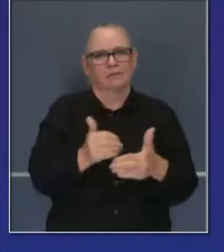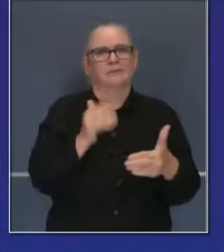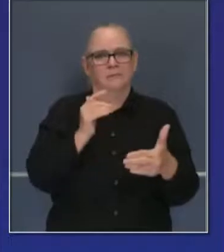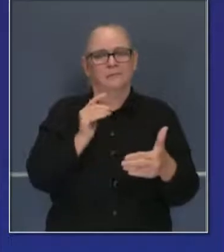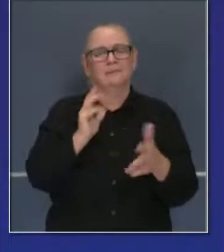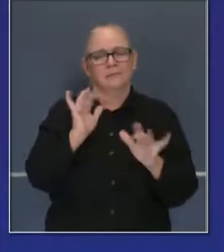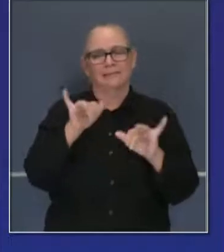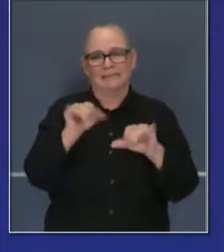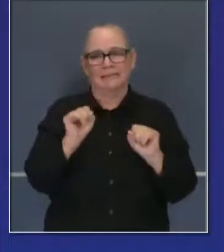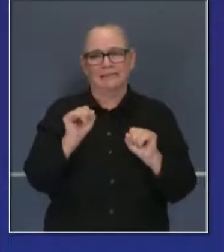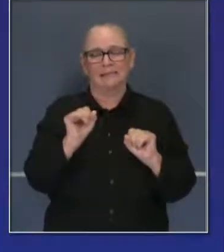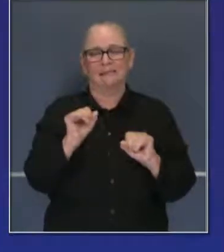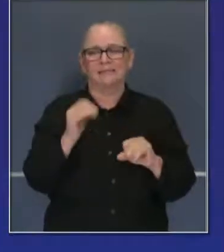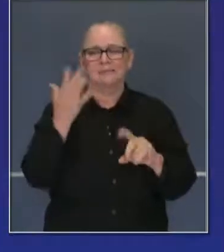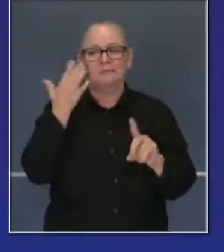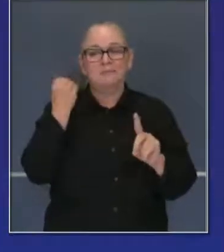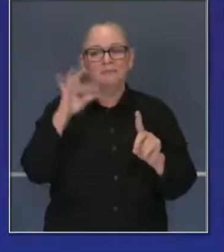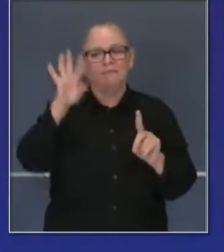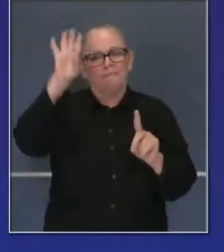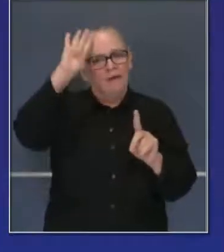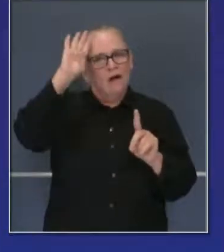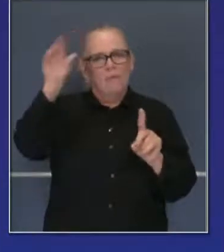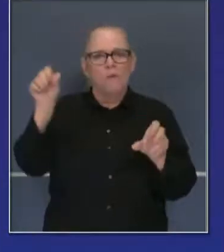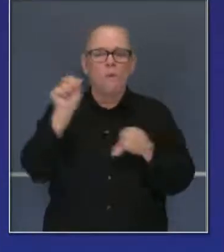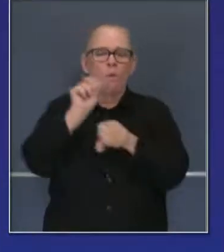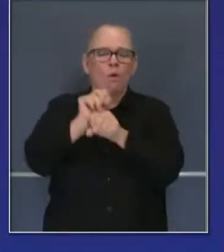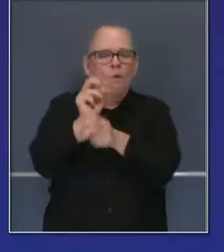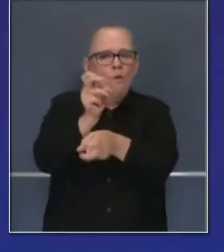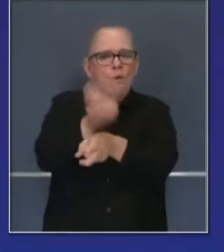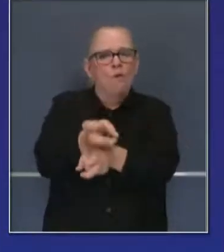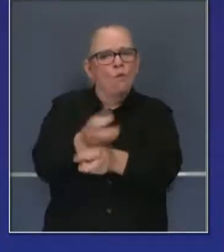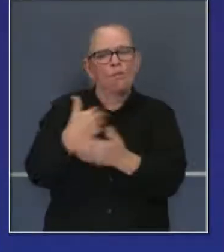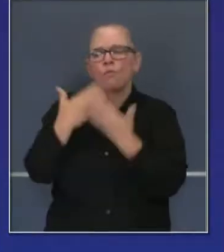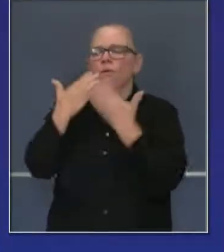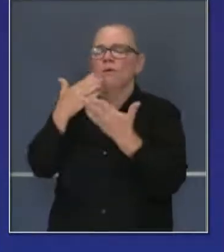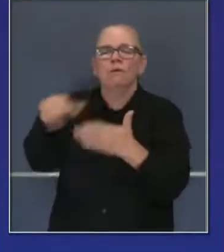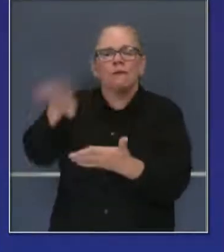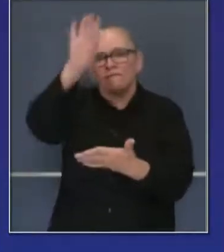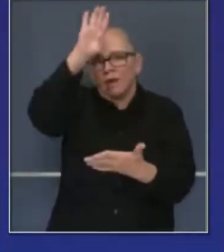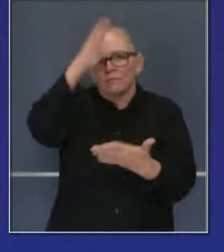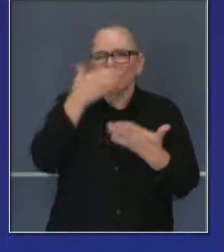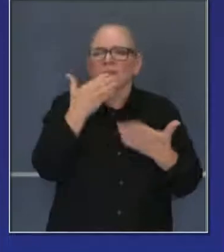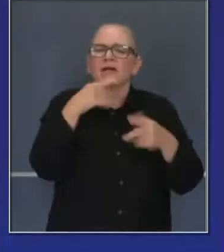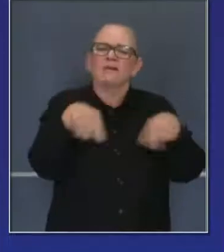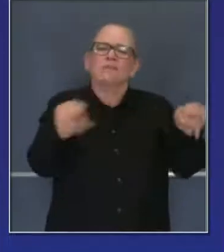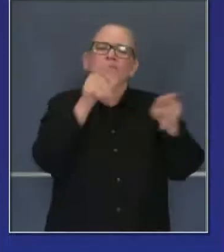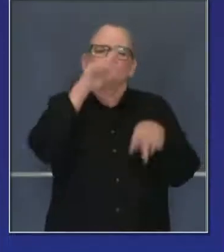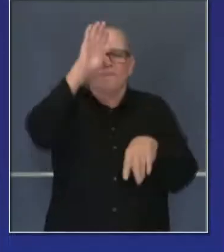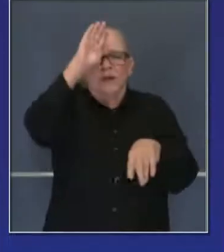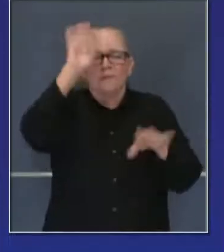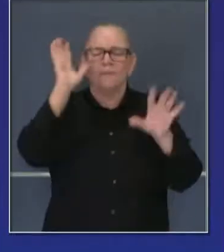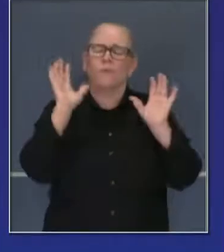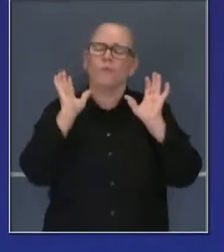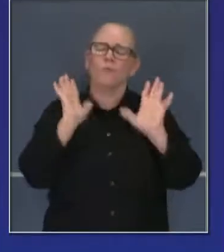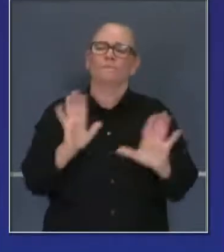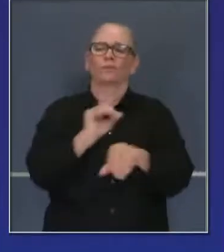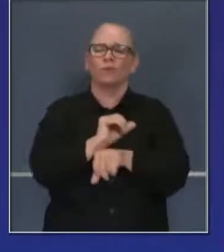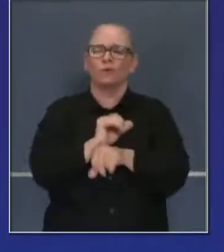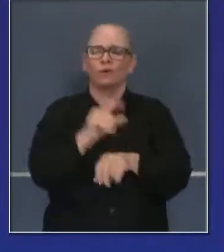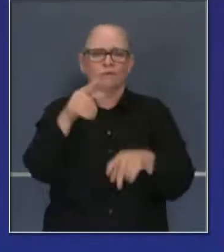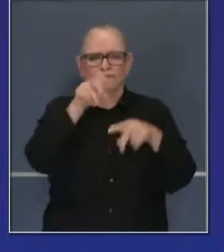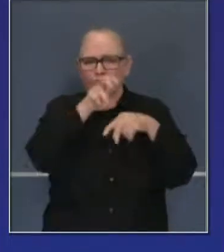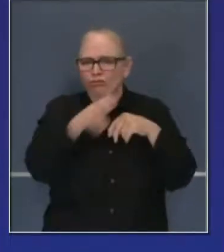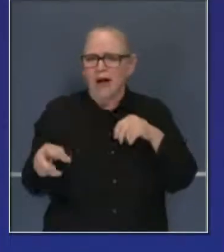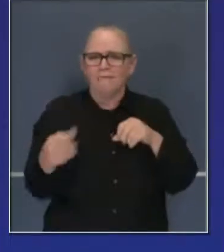the heroism of these incredible firefighters. And I just want to thank the public, by the way. You travel around the state, all of